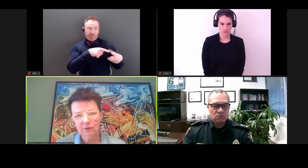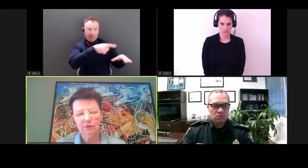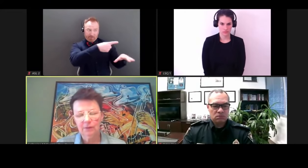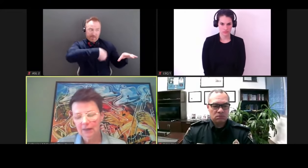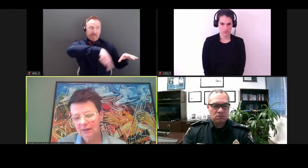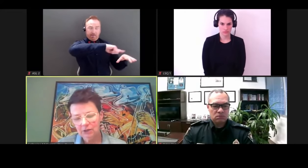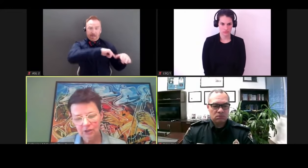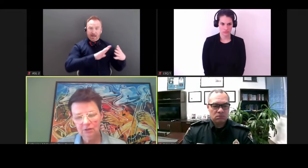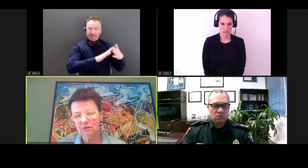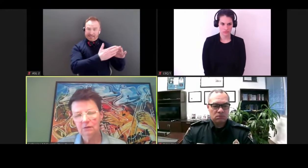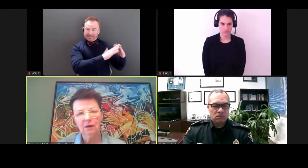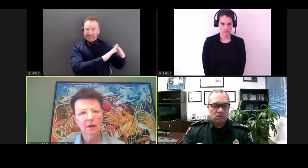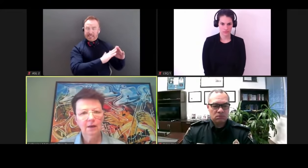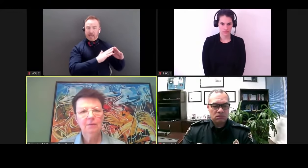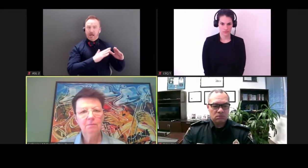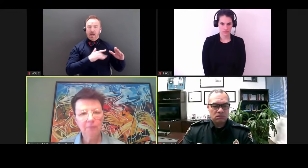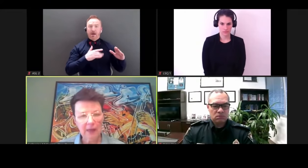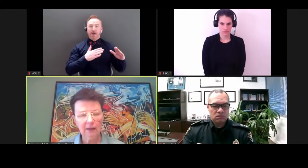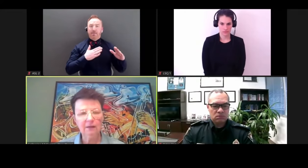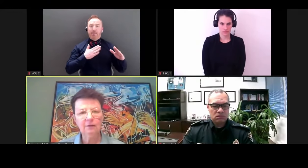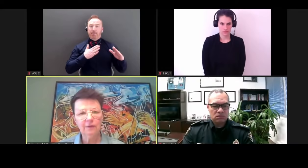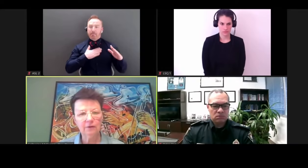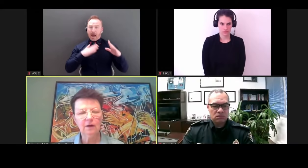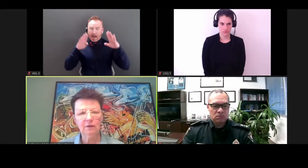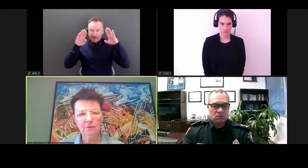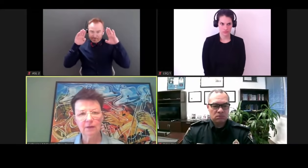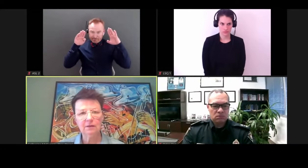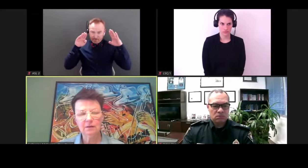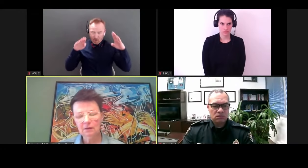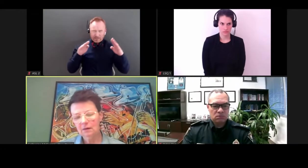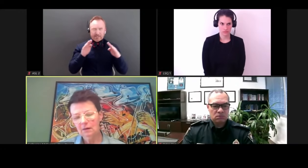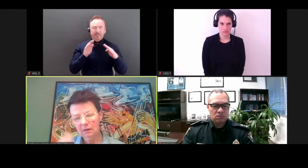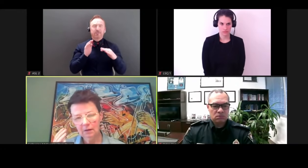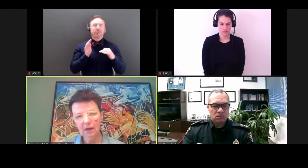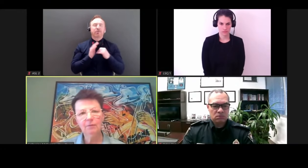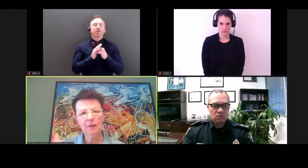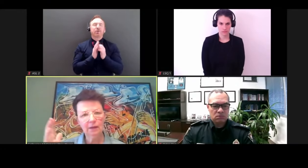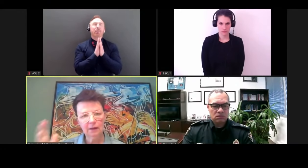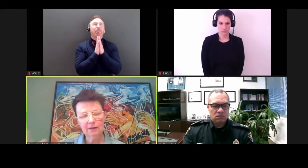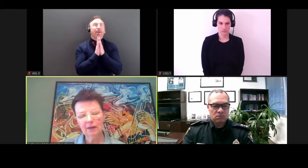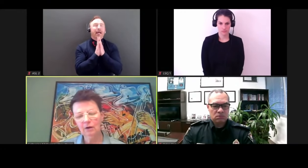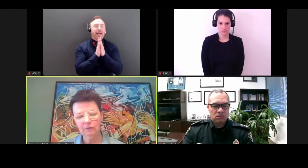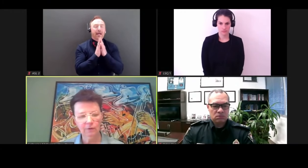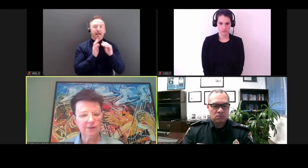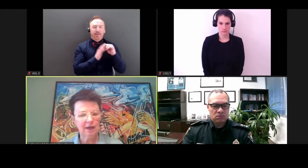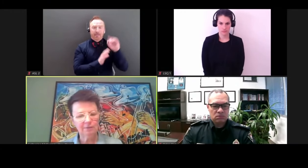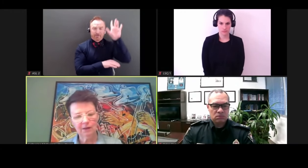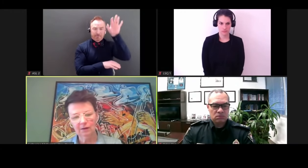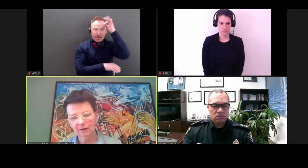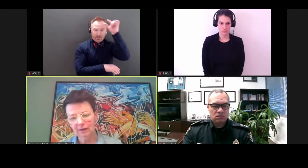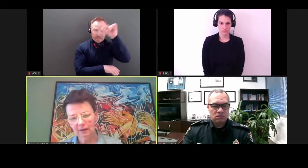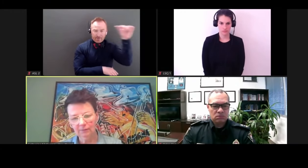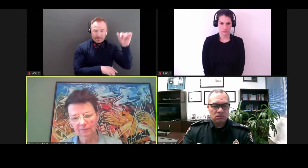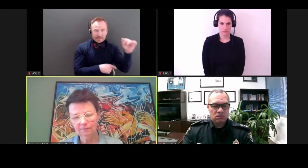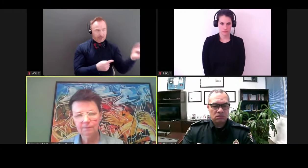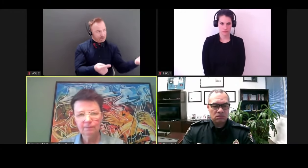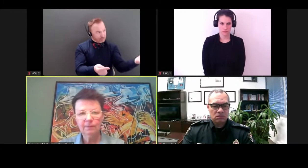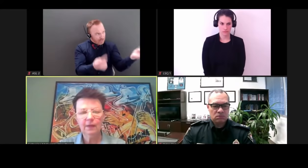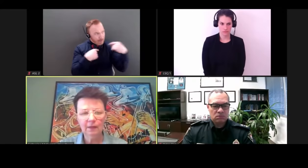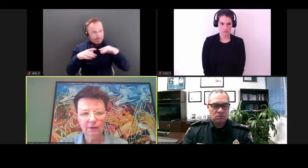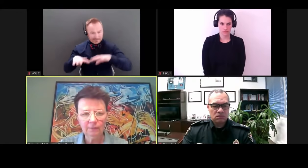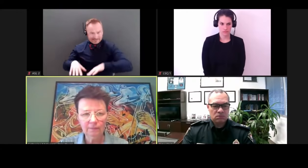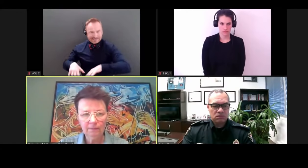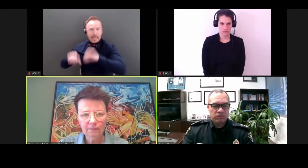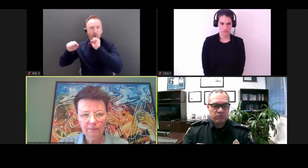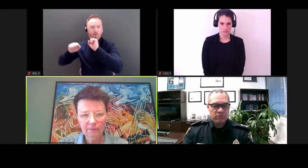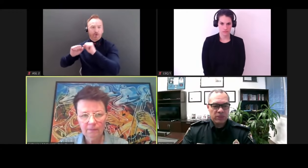I will turn my attention to begging the federal government to come in and take over what's happening on the Hill.